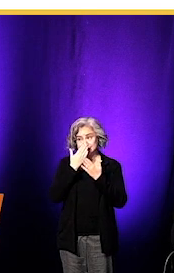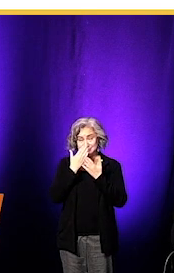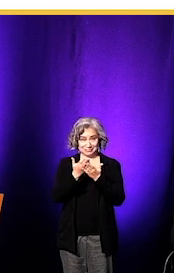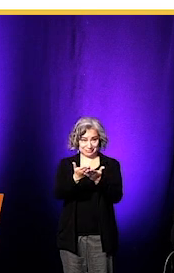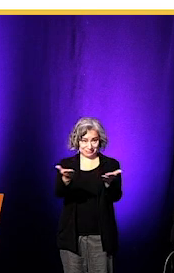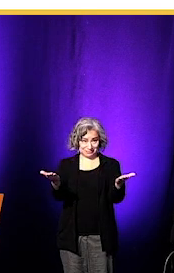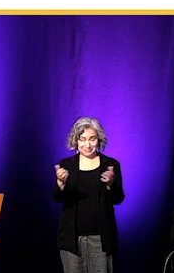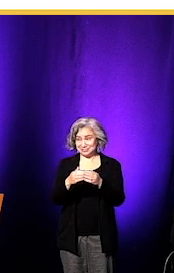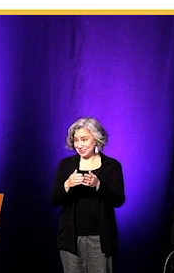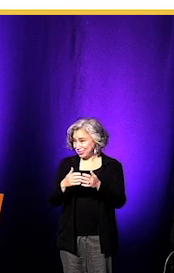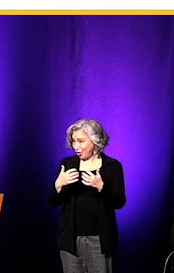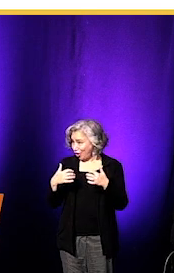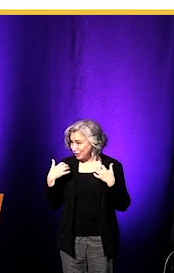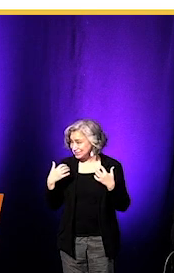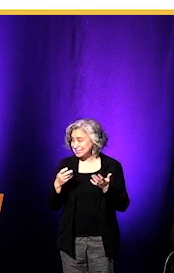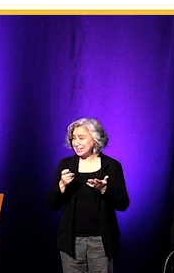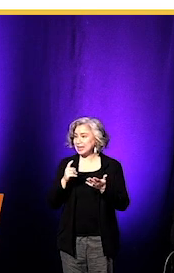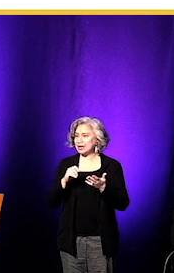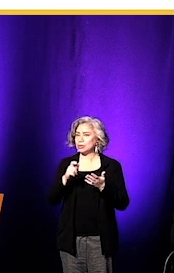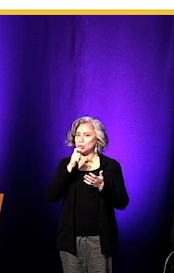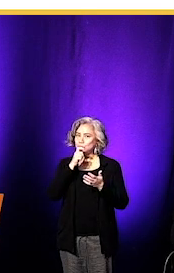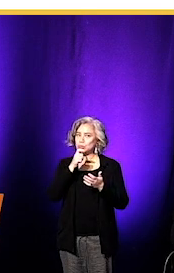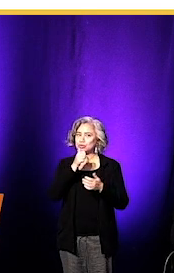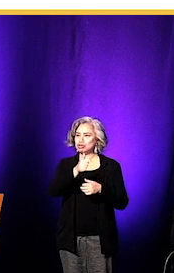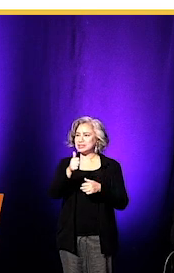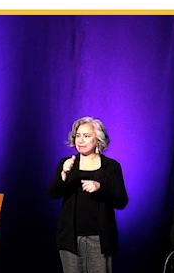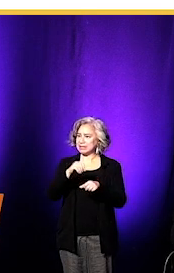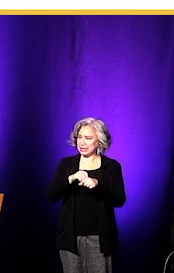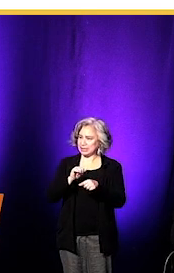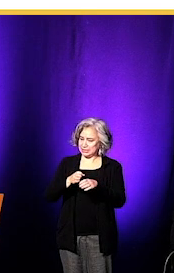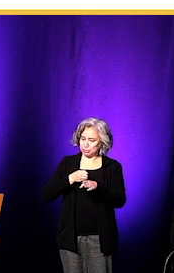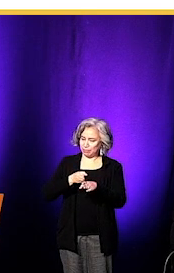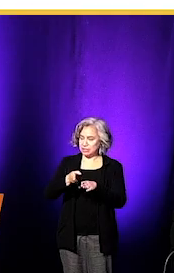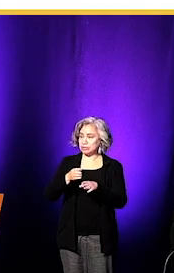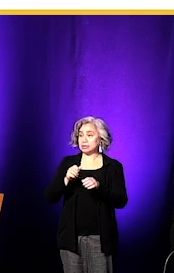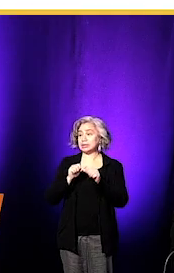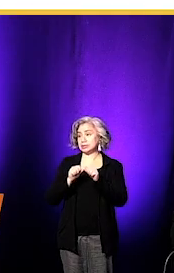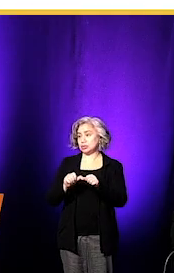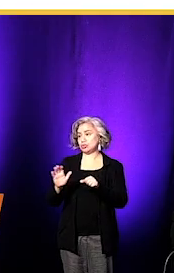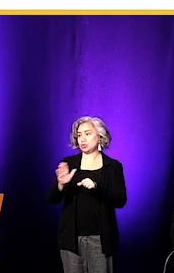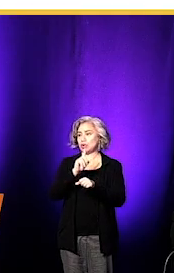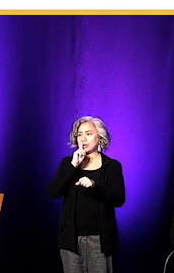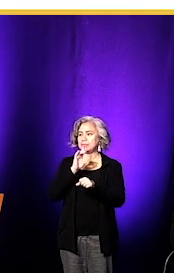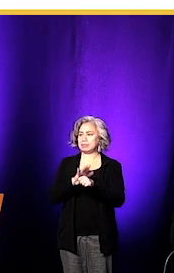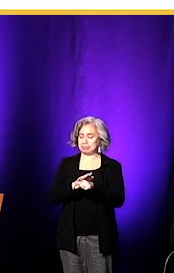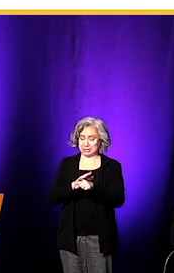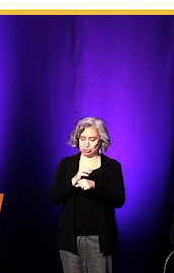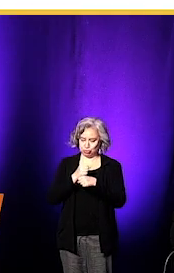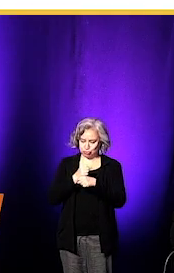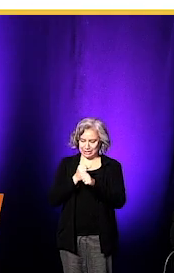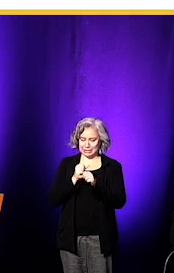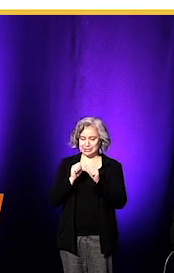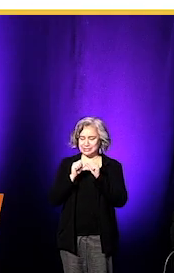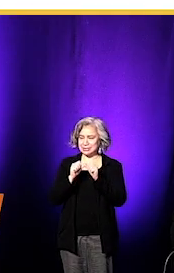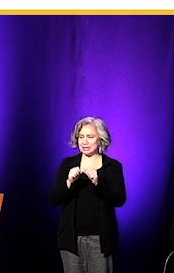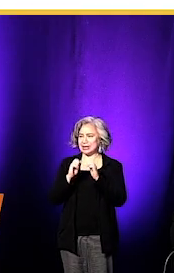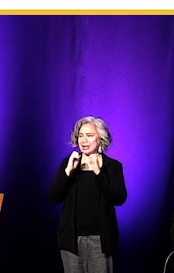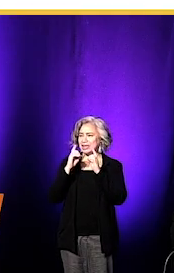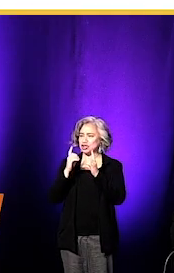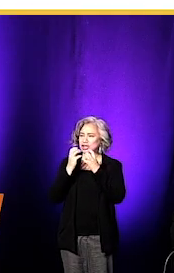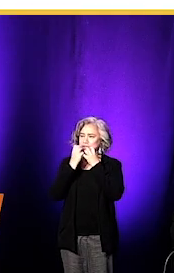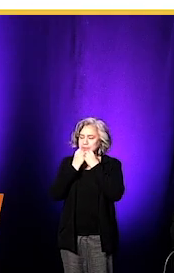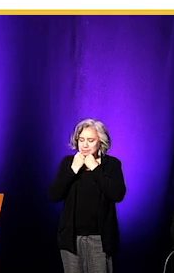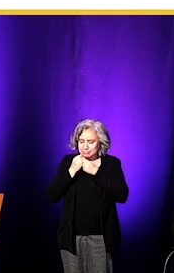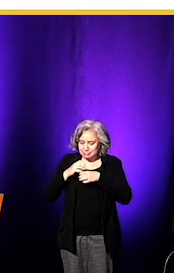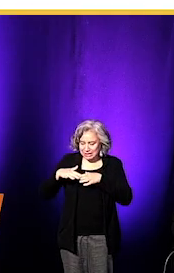the profession who continue your commitment to creating and sustaining educational sanctuaries,